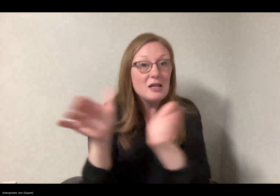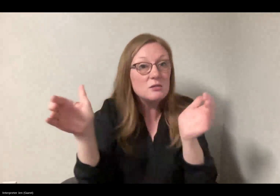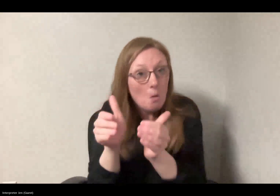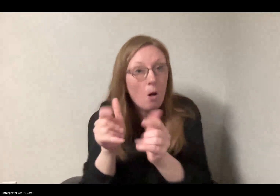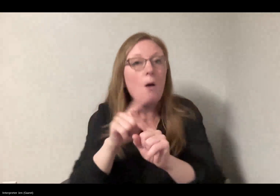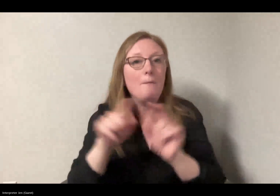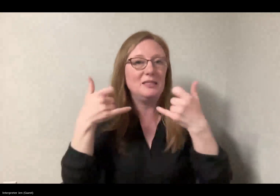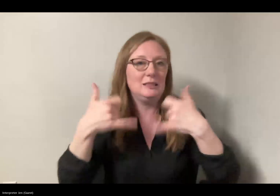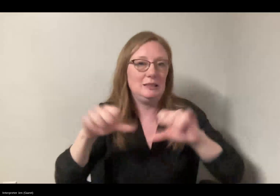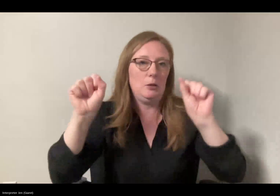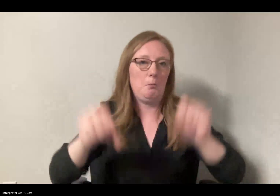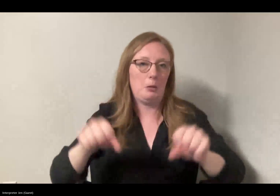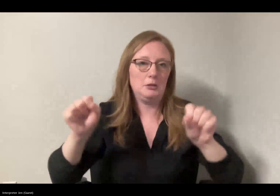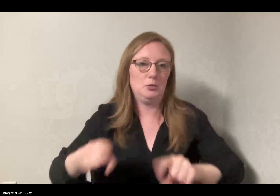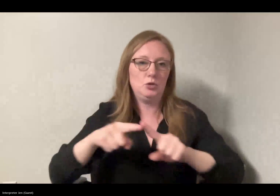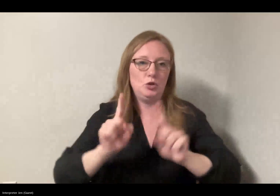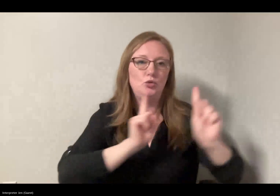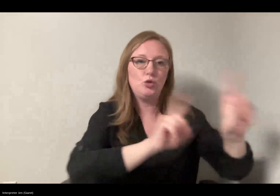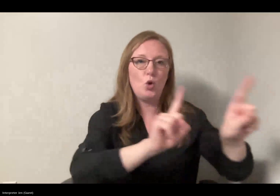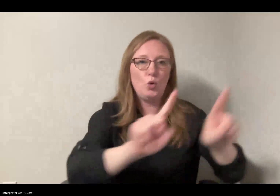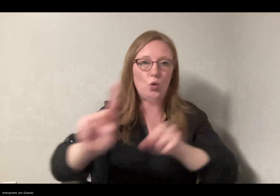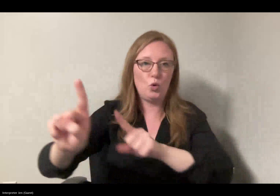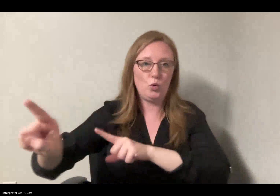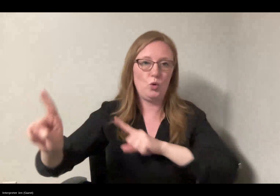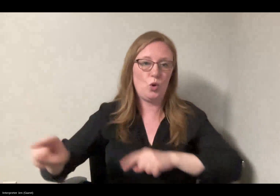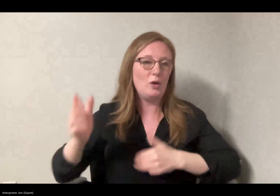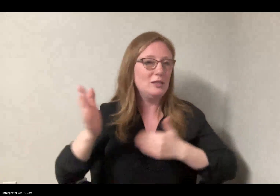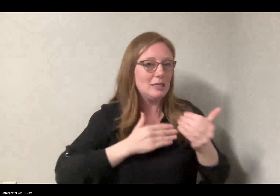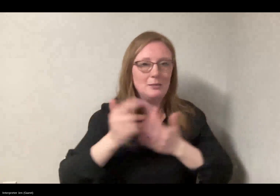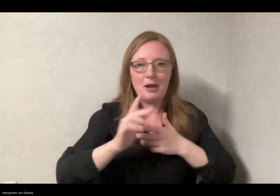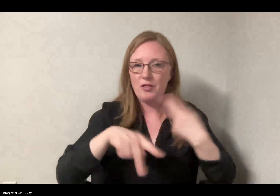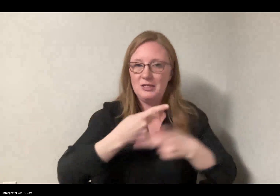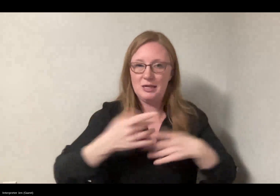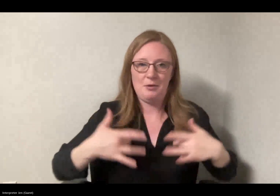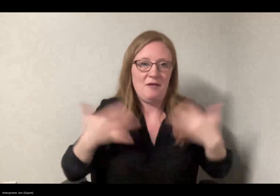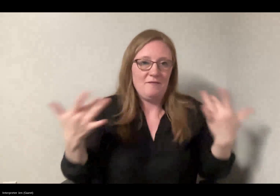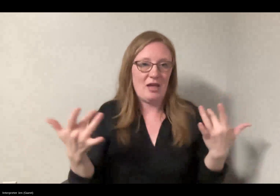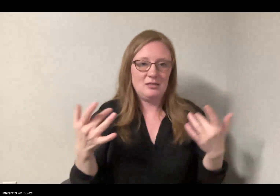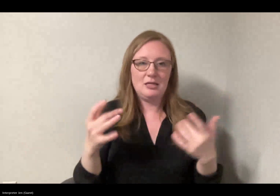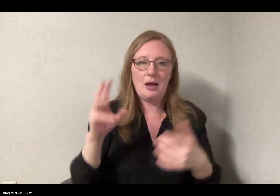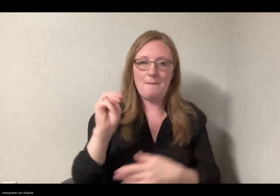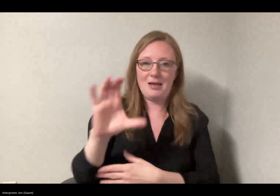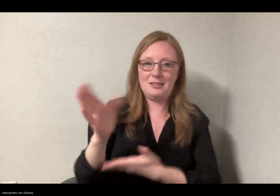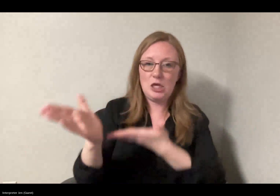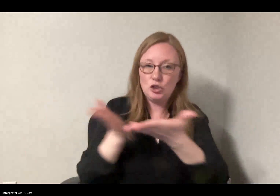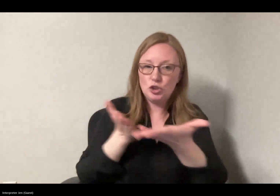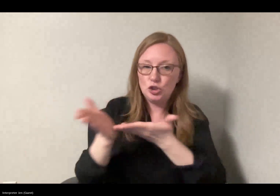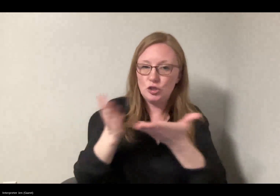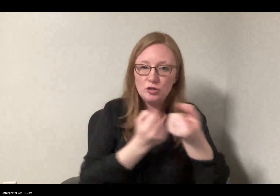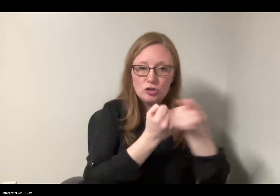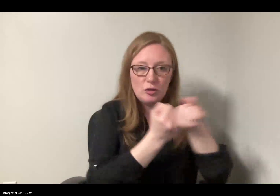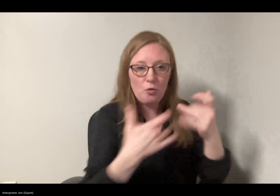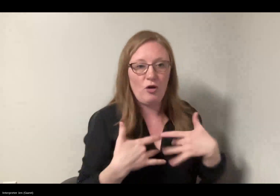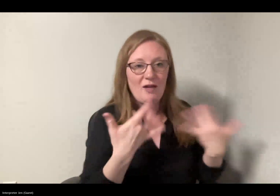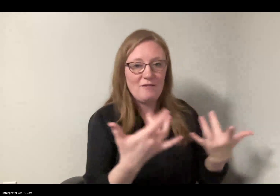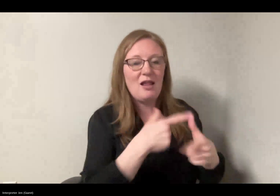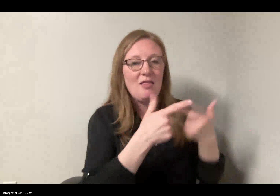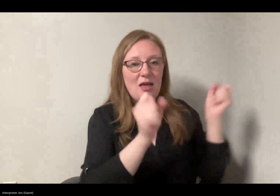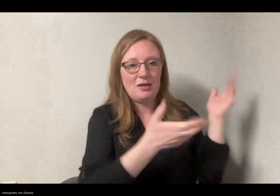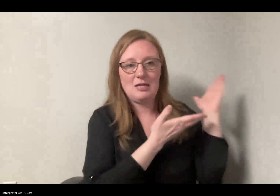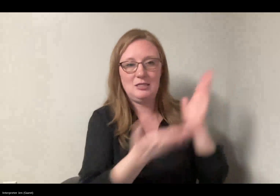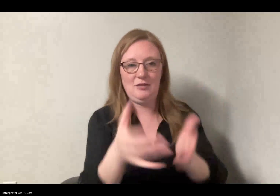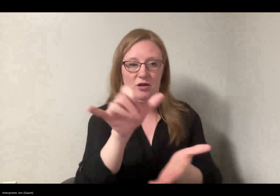able to go to any type of event, mass care services support event, and be able to deliver